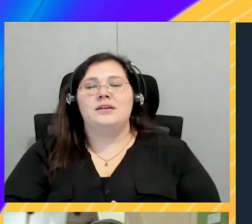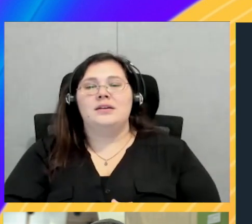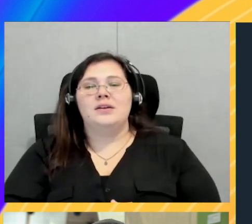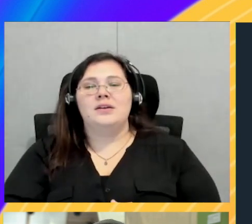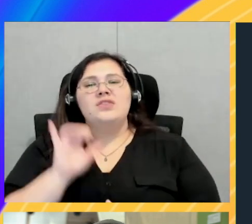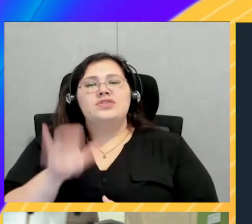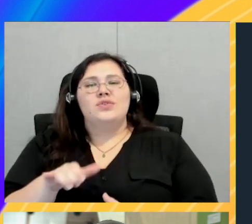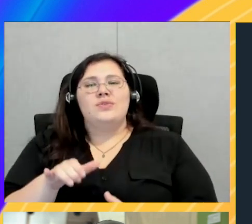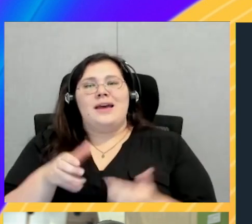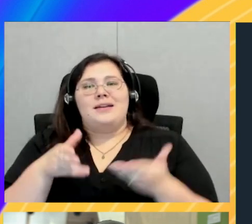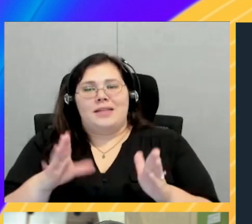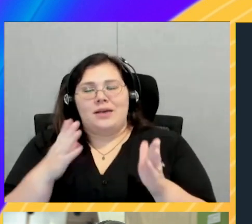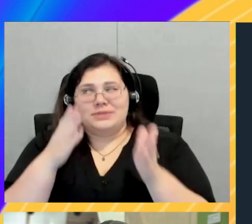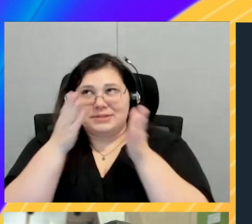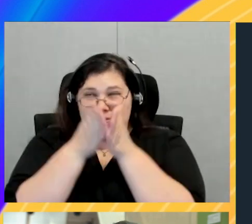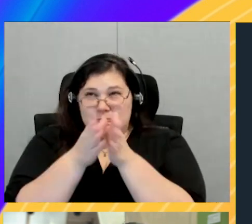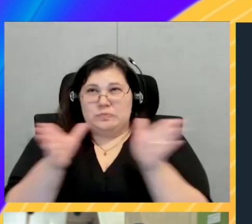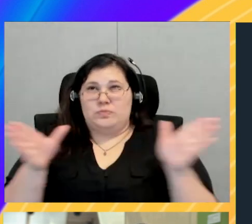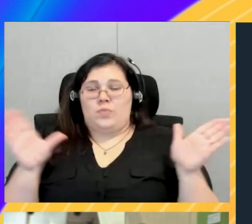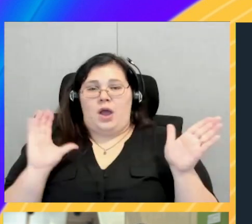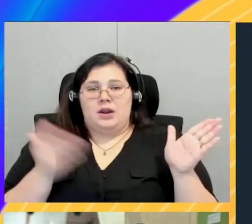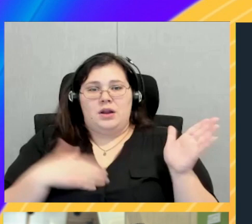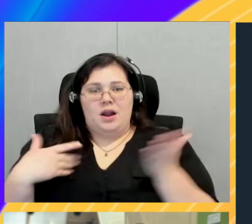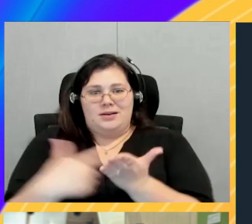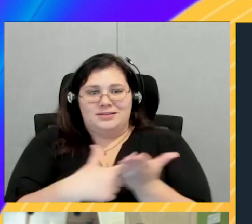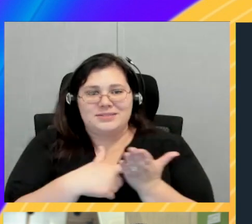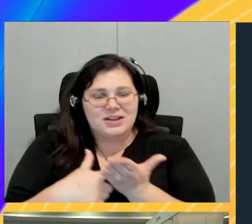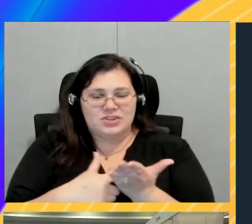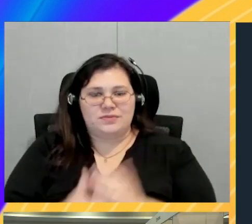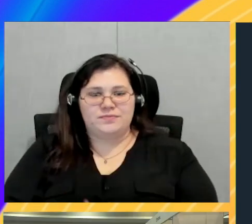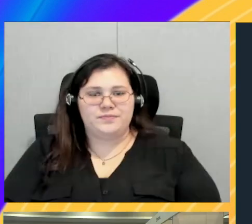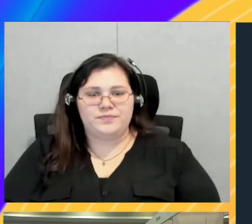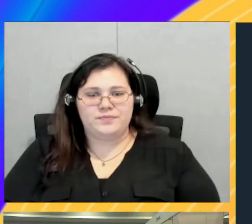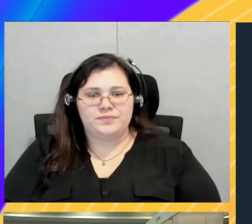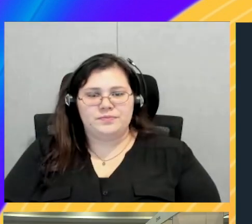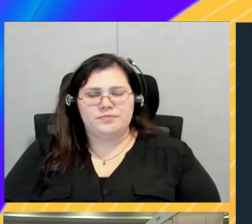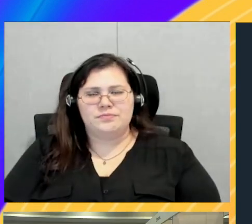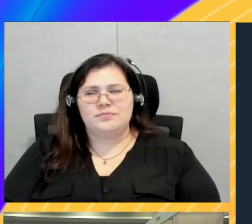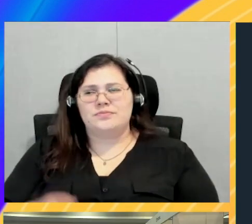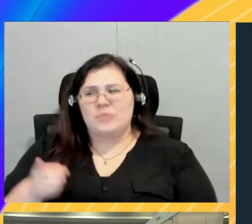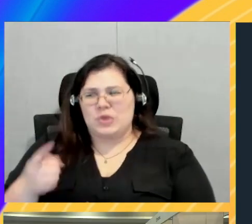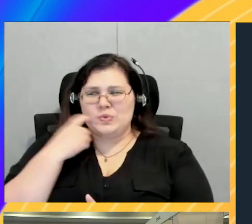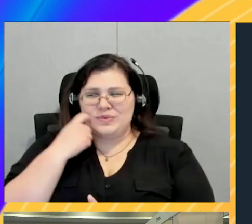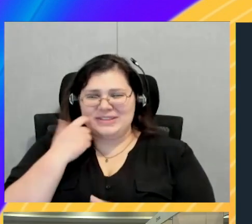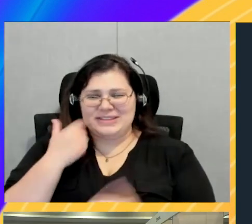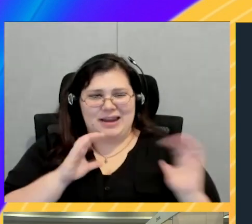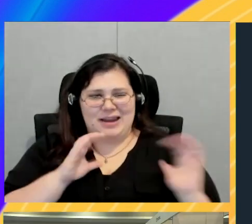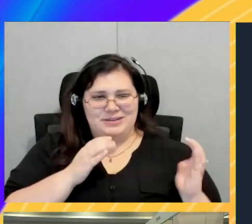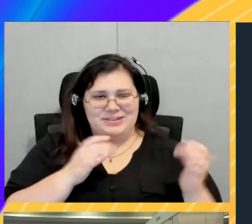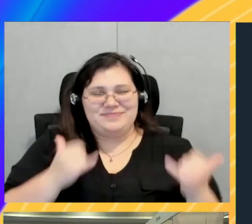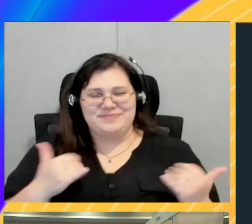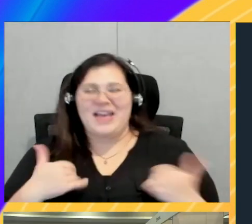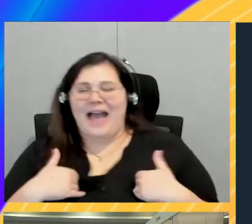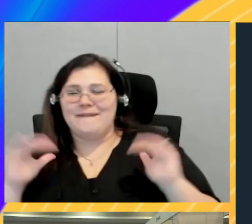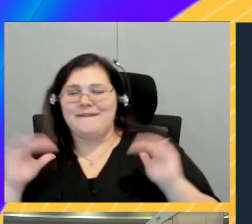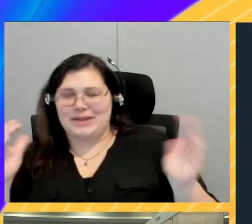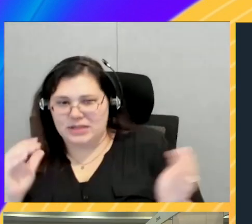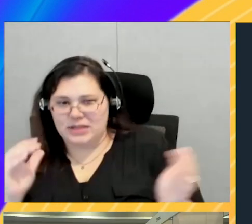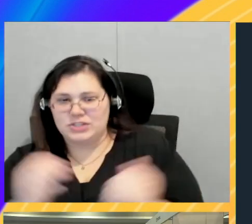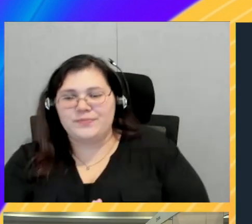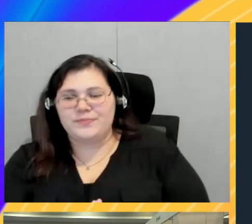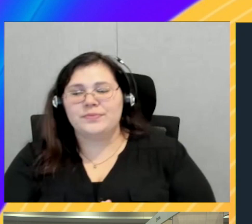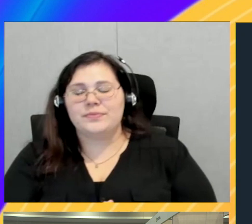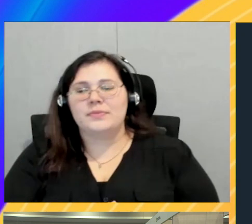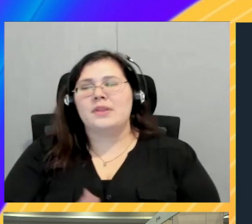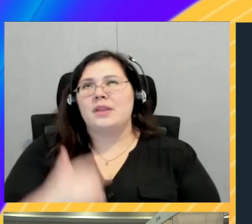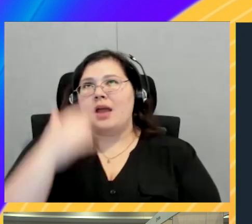conversation and bring a lot of thoughts to bear. You gave a great analogy a moment ago. I want to give an analogy, if I may here, about how I think cloud, especially the